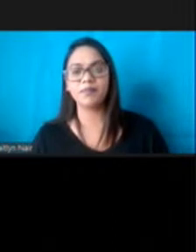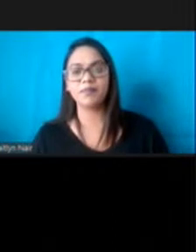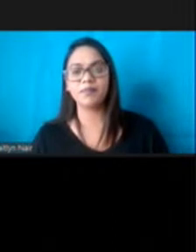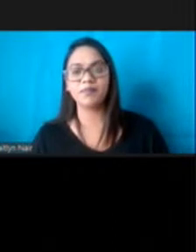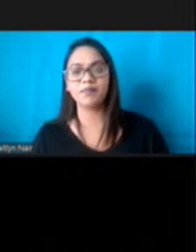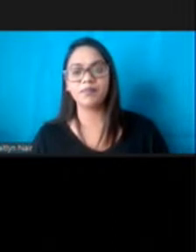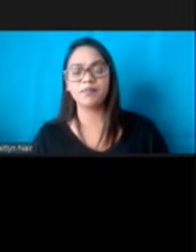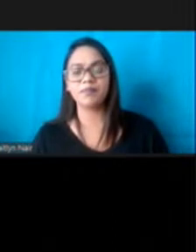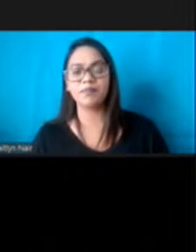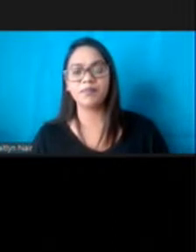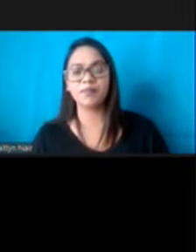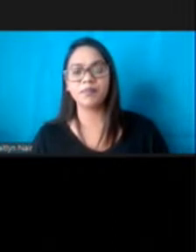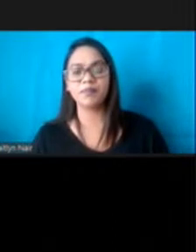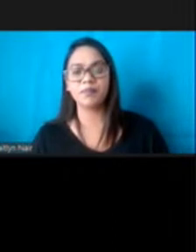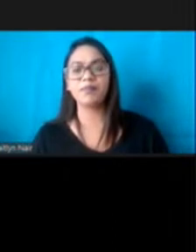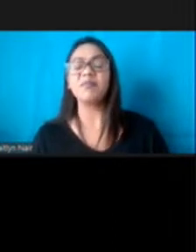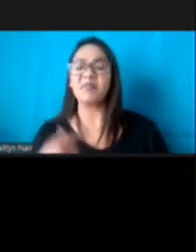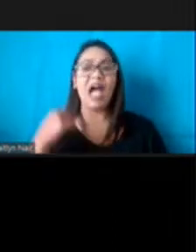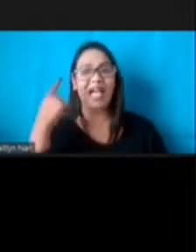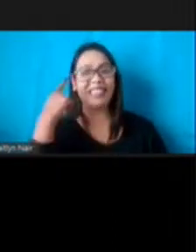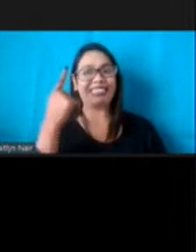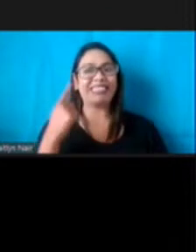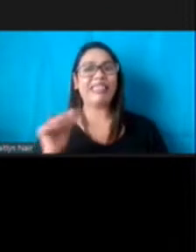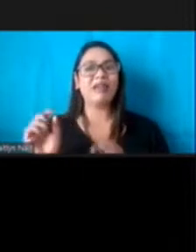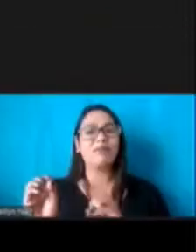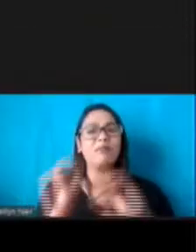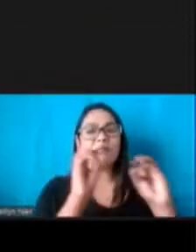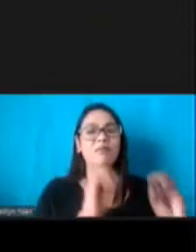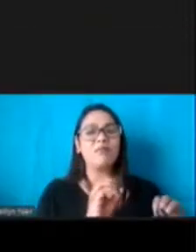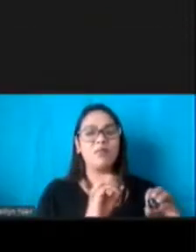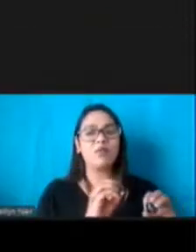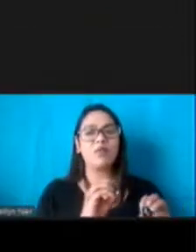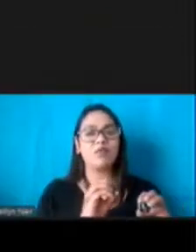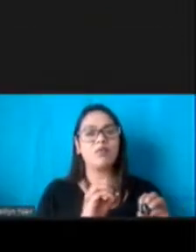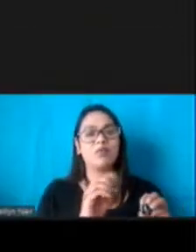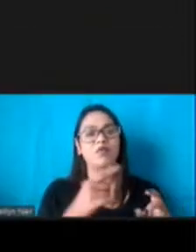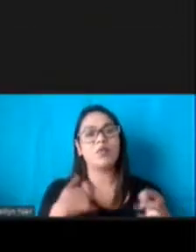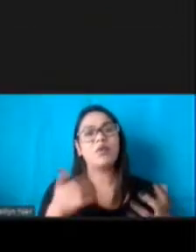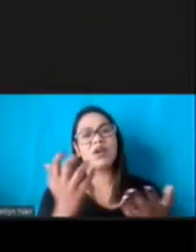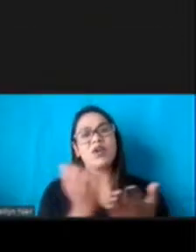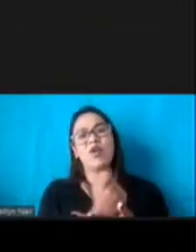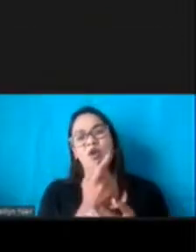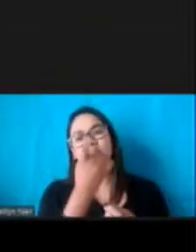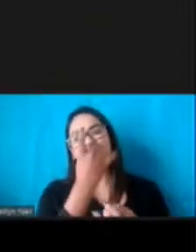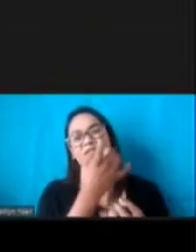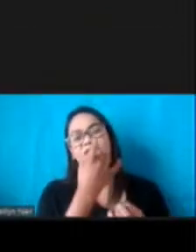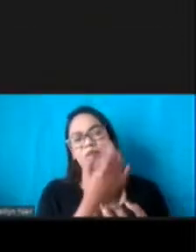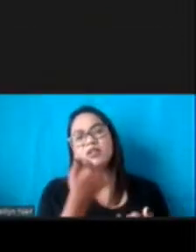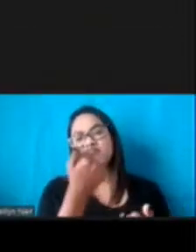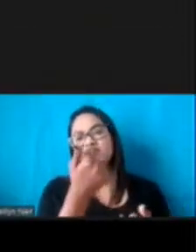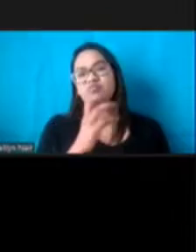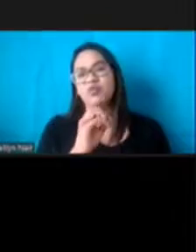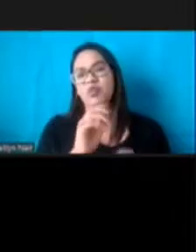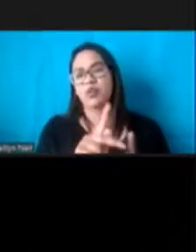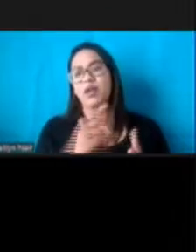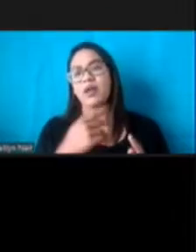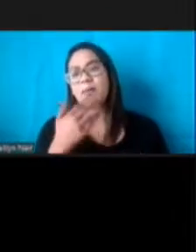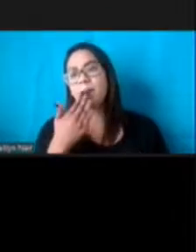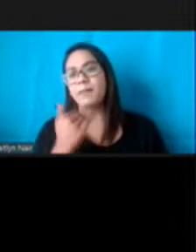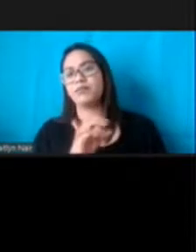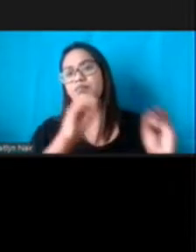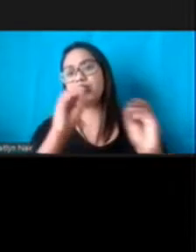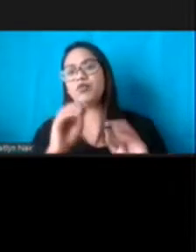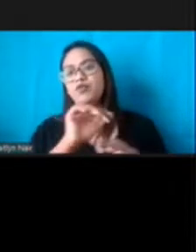I think we should move. I think we should move first. I think we've got the gist. Yes, yeah. Okay, thanks, Minister. On that note, I'm going